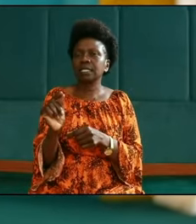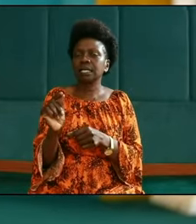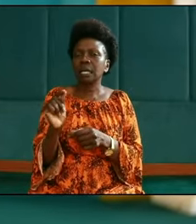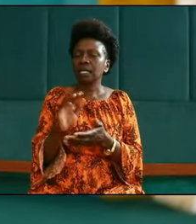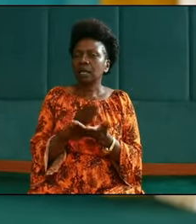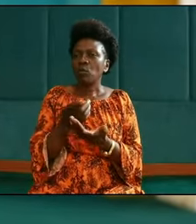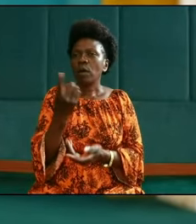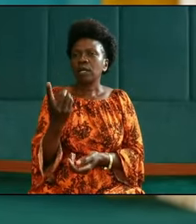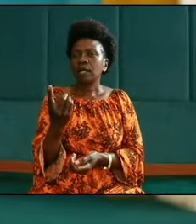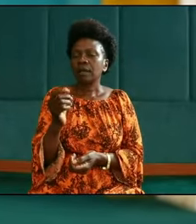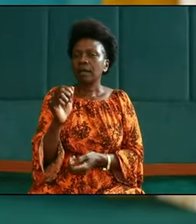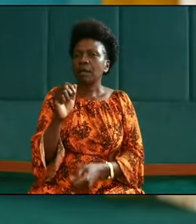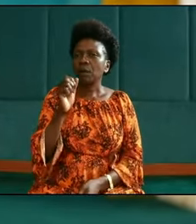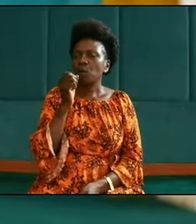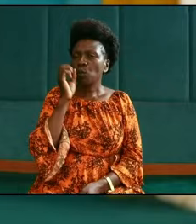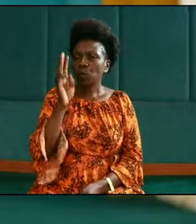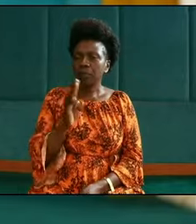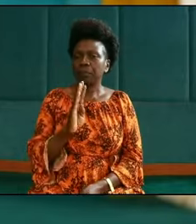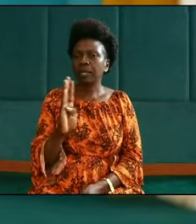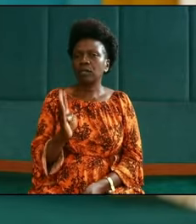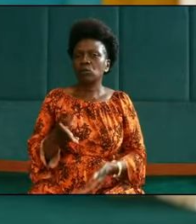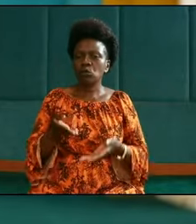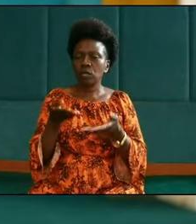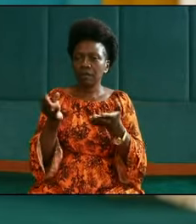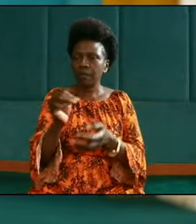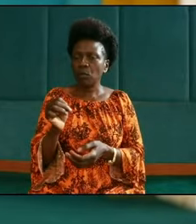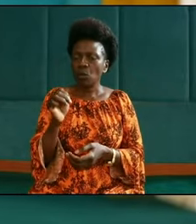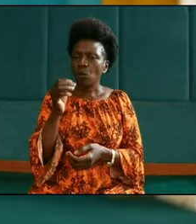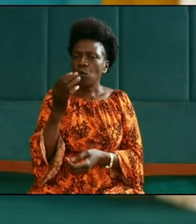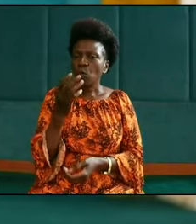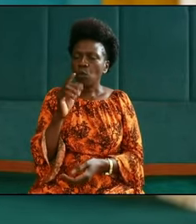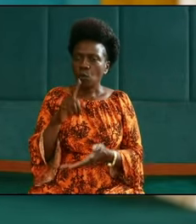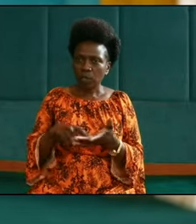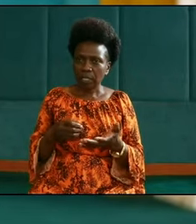someone could be to give them what they desired most.